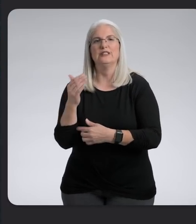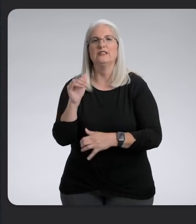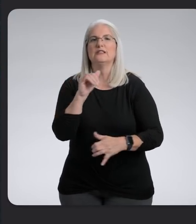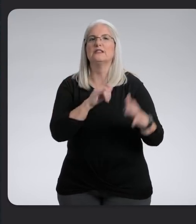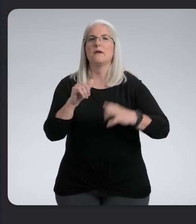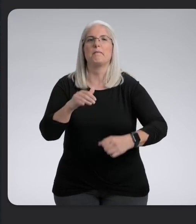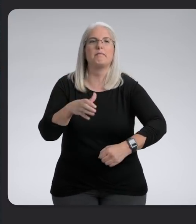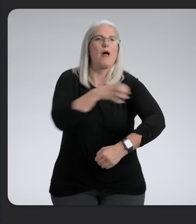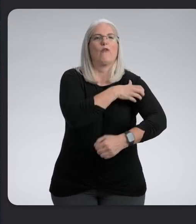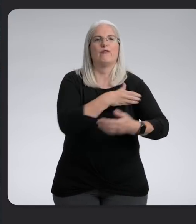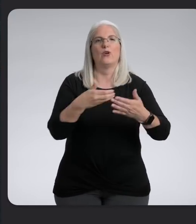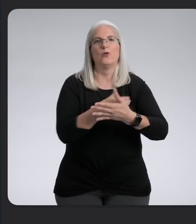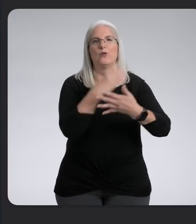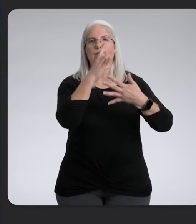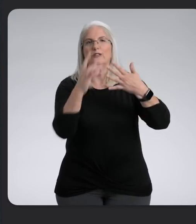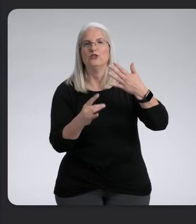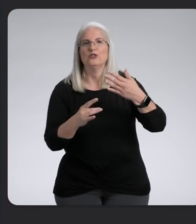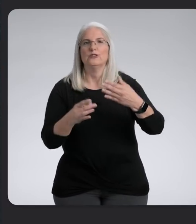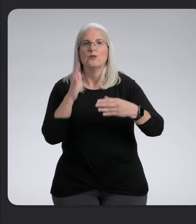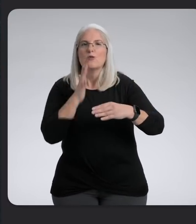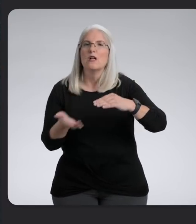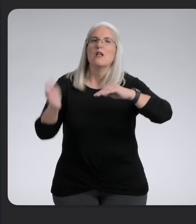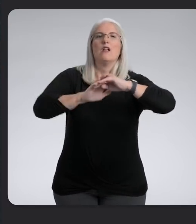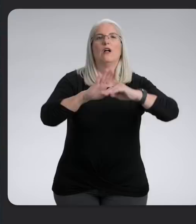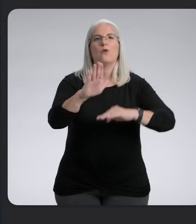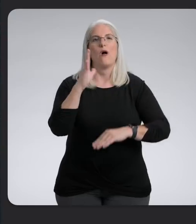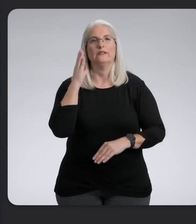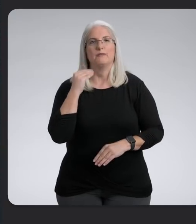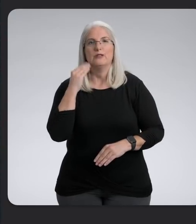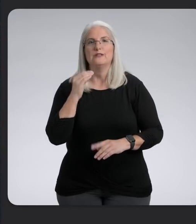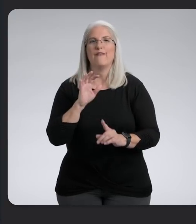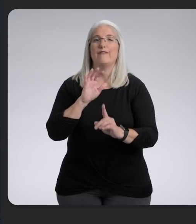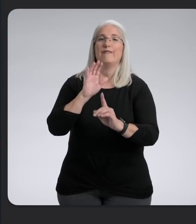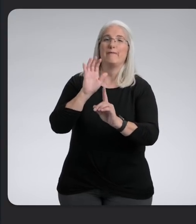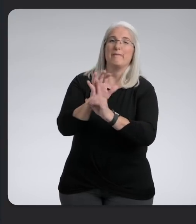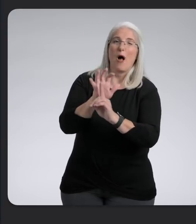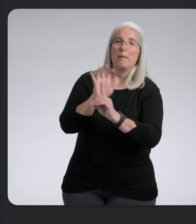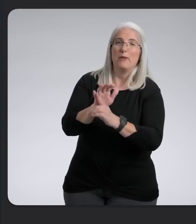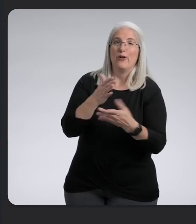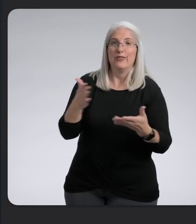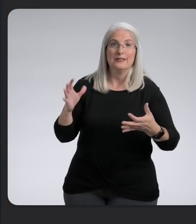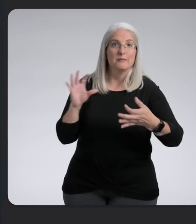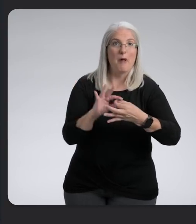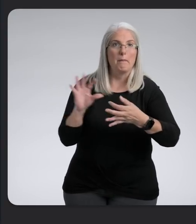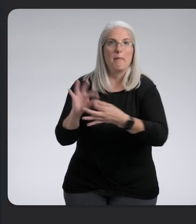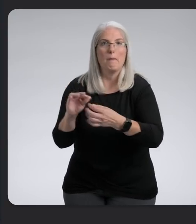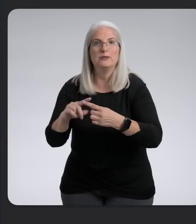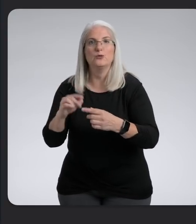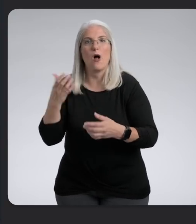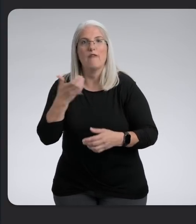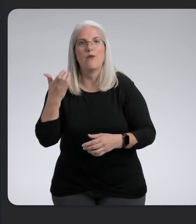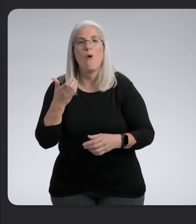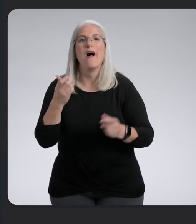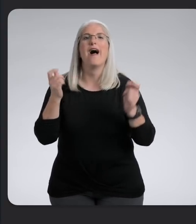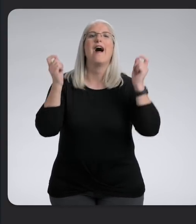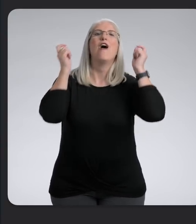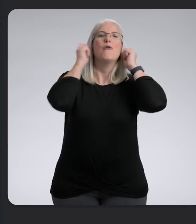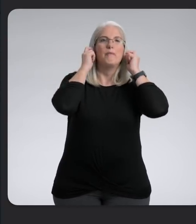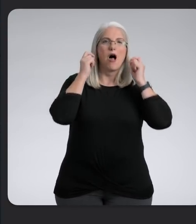course, one of our most popular accessories for iPhone is AirPods. To tell you about what's new, here's